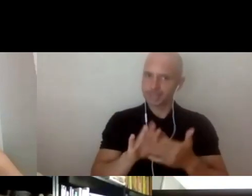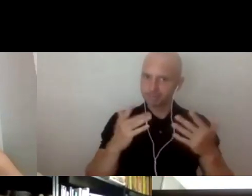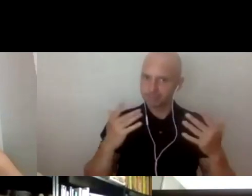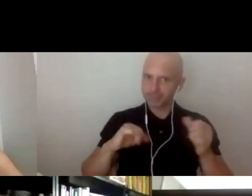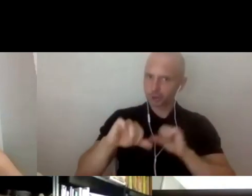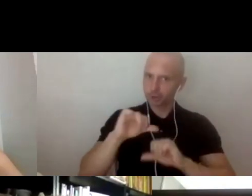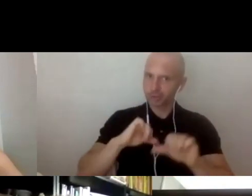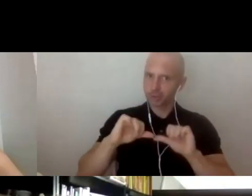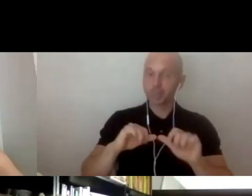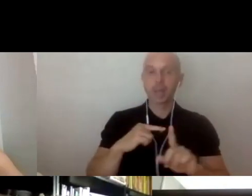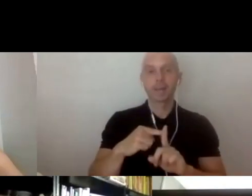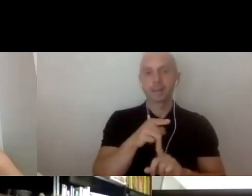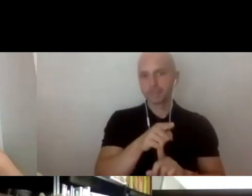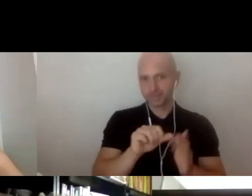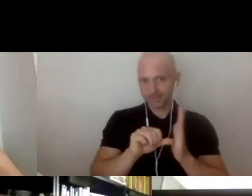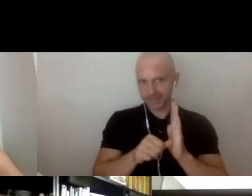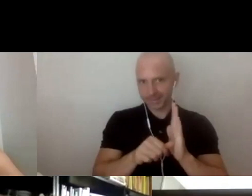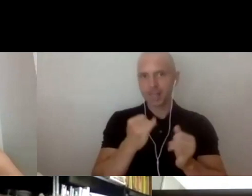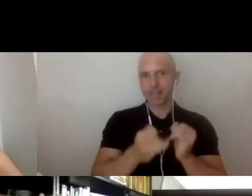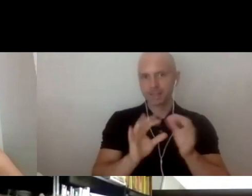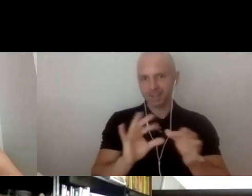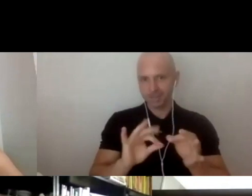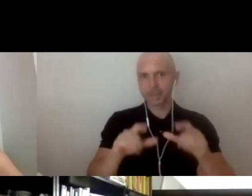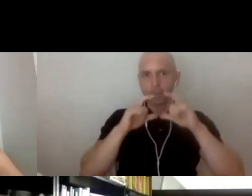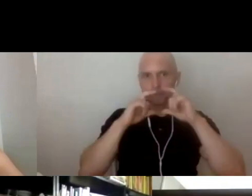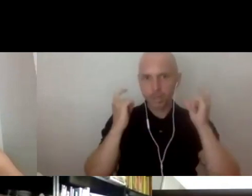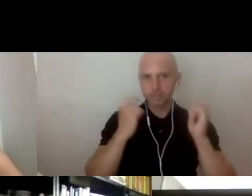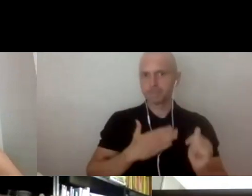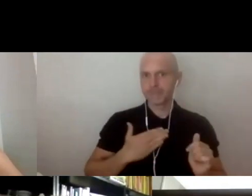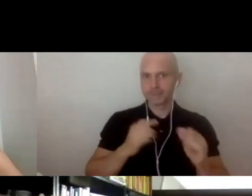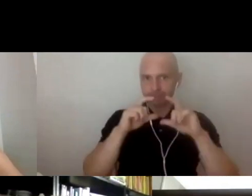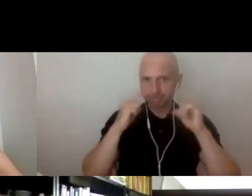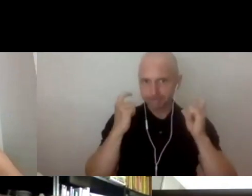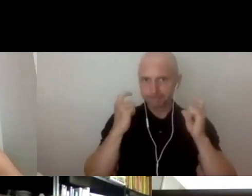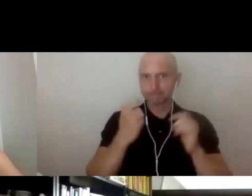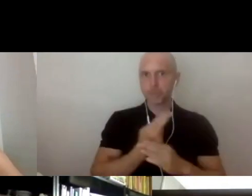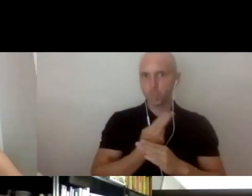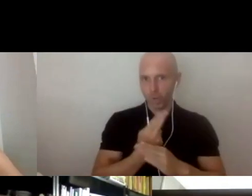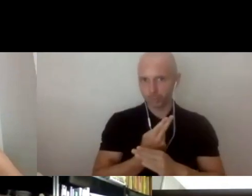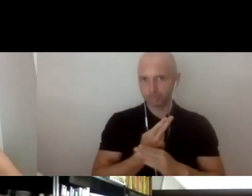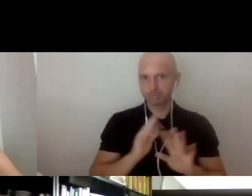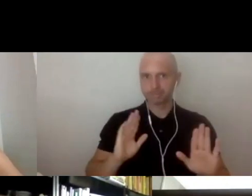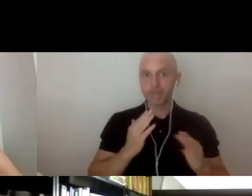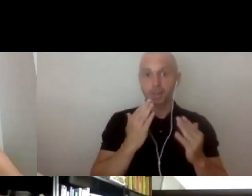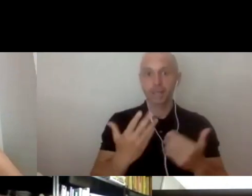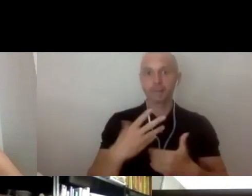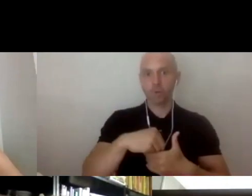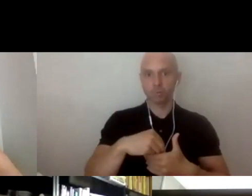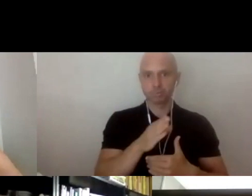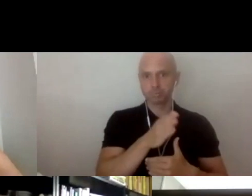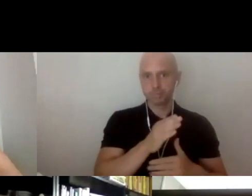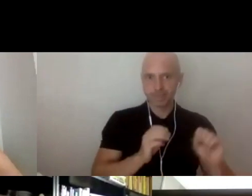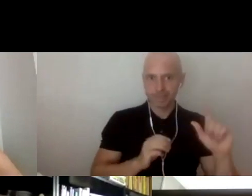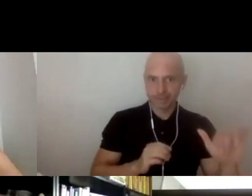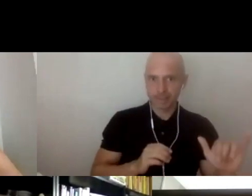people, wear your masks. Please wear your masks. Thank you very much for joining us all today. Thank you, Sally. Thank you,